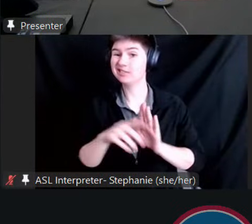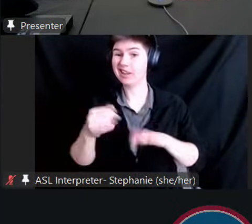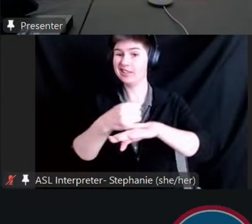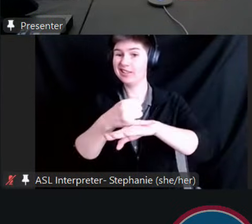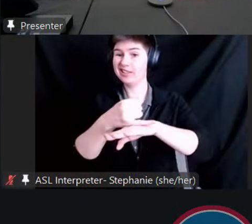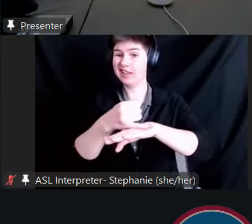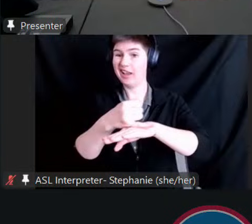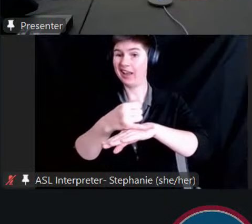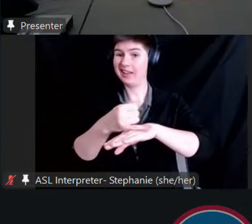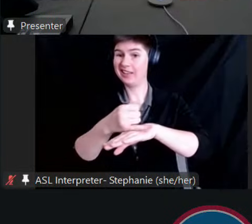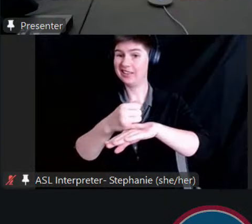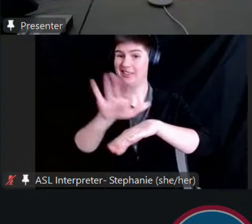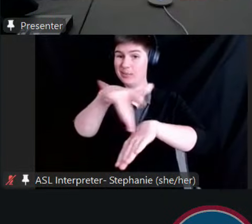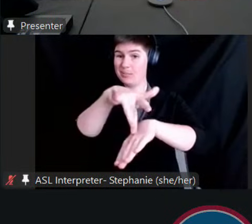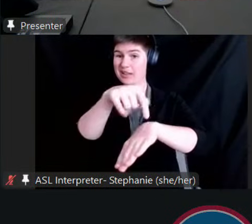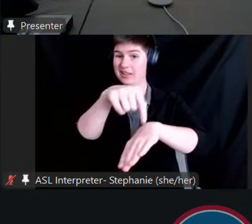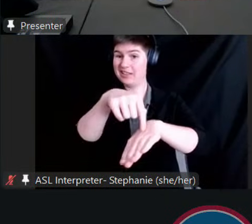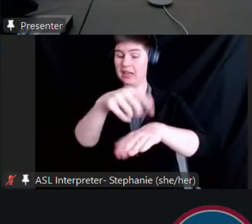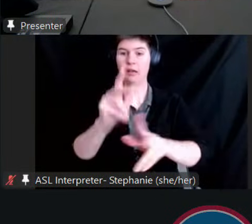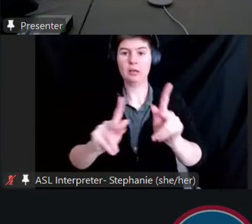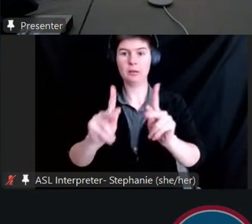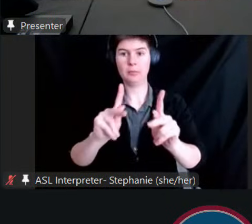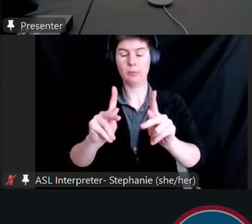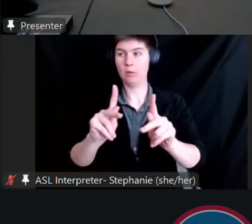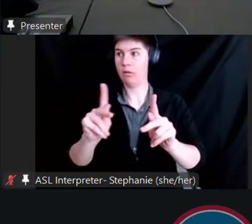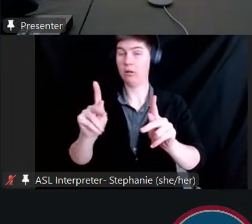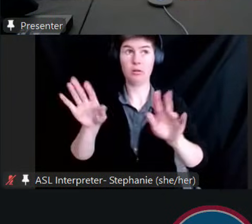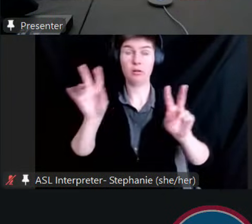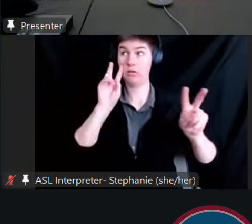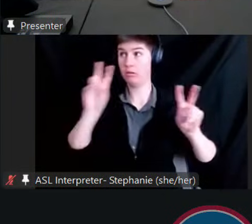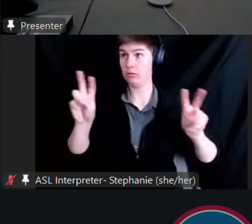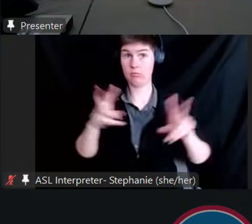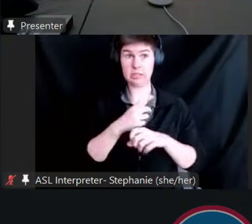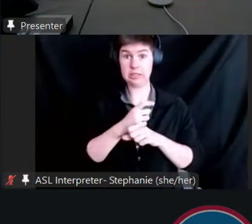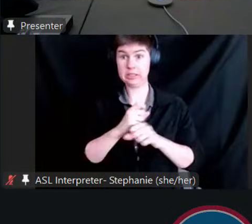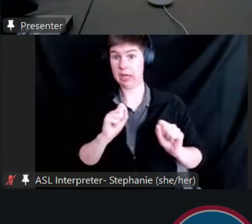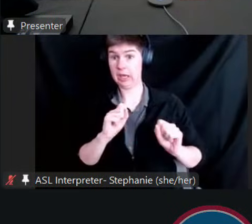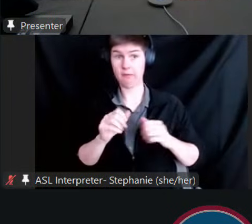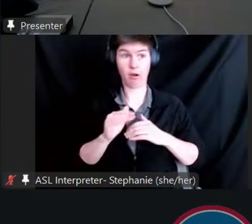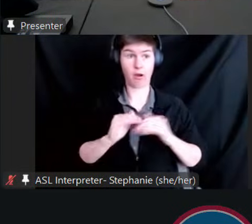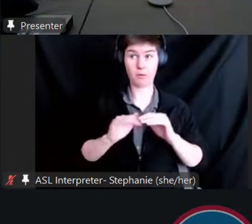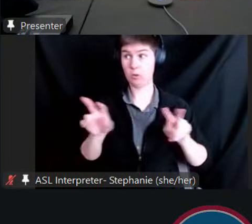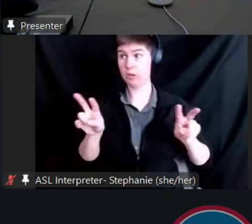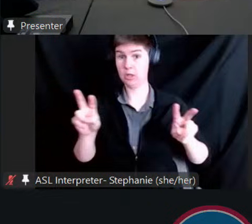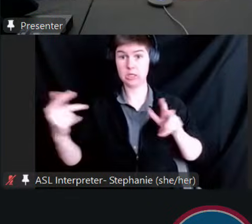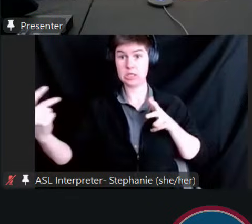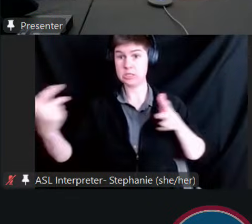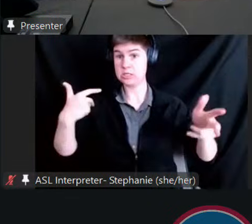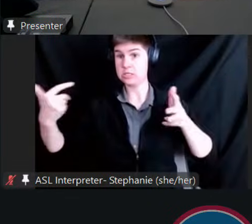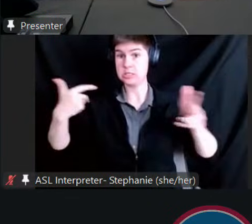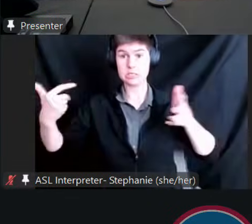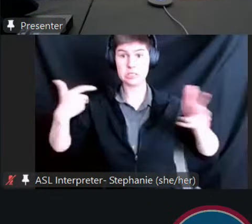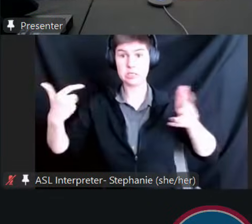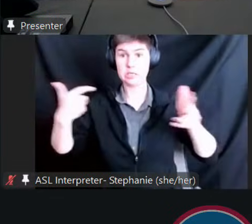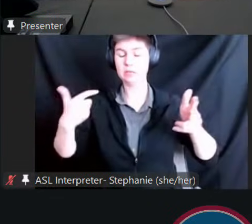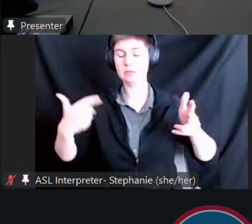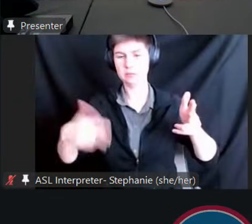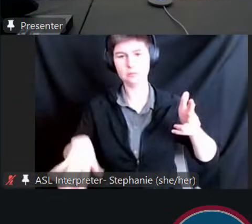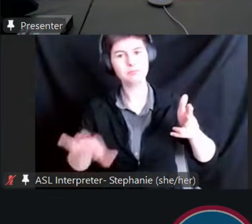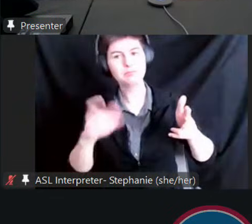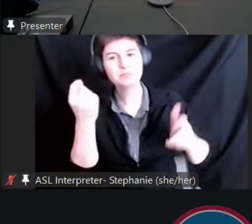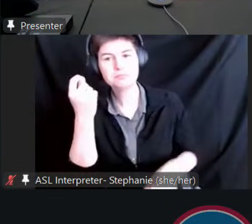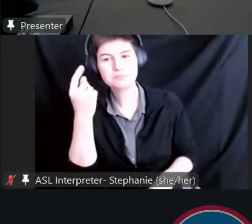the comfort and, perceived safety of being there. I will note that, it wouldn't just